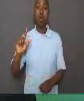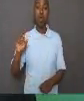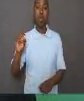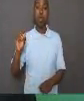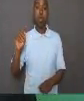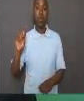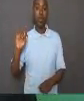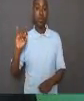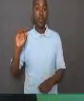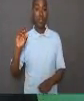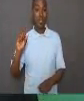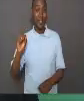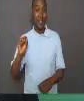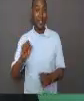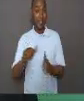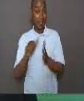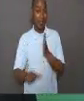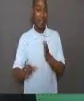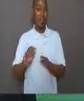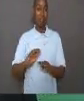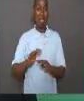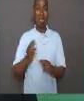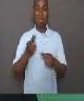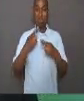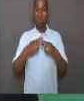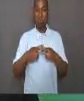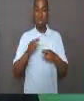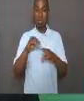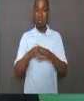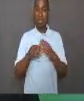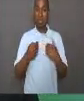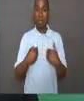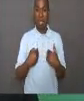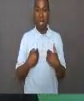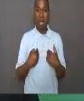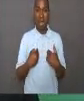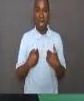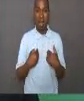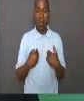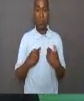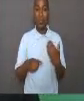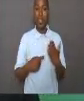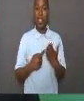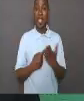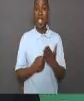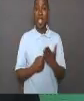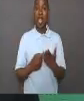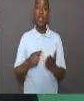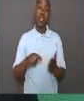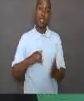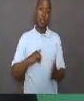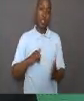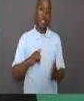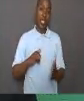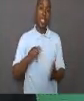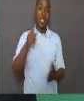contain eggs. The cycle of the tapeworm repeats itself if